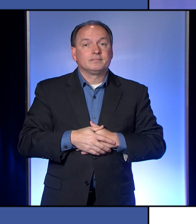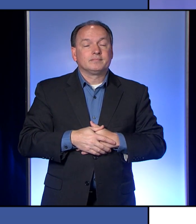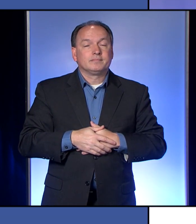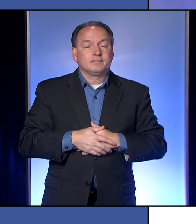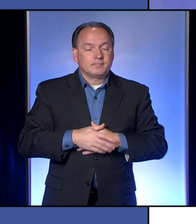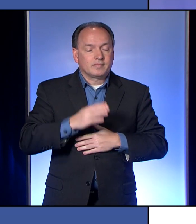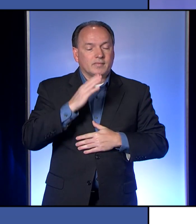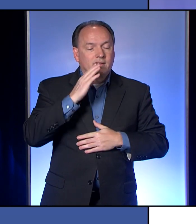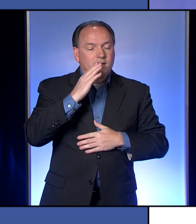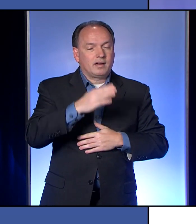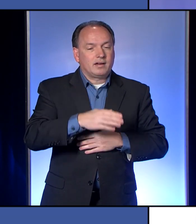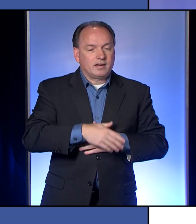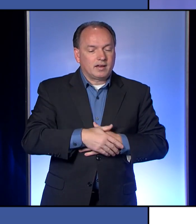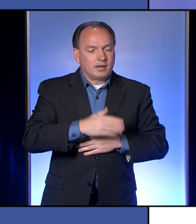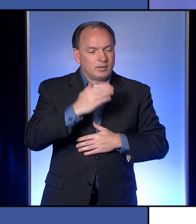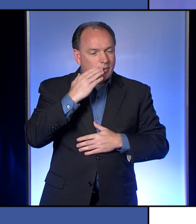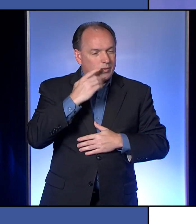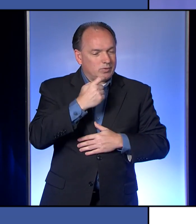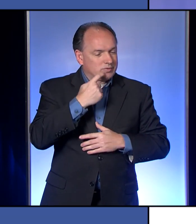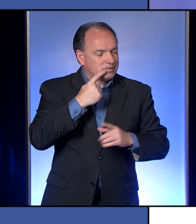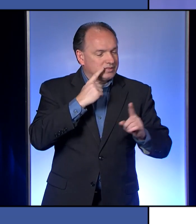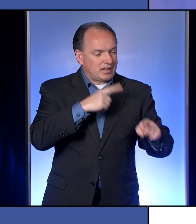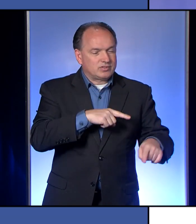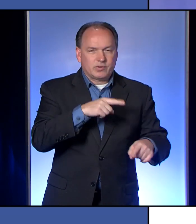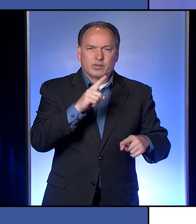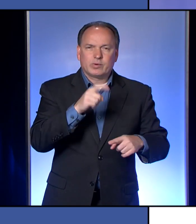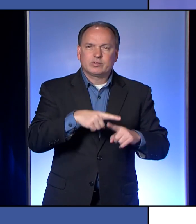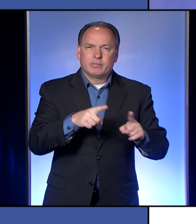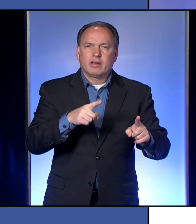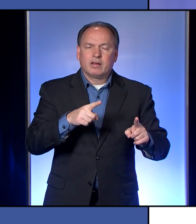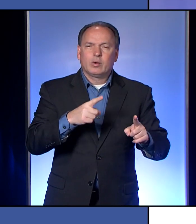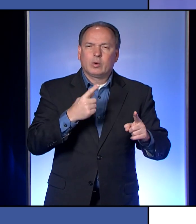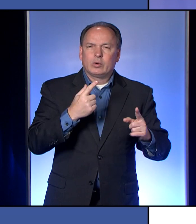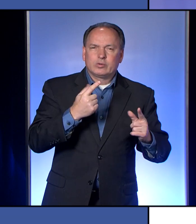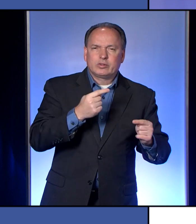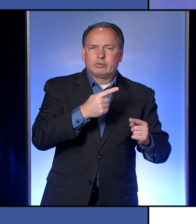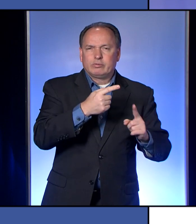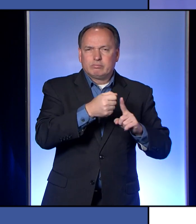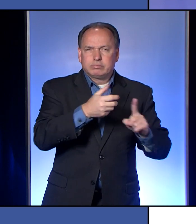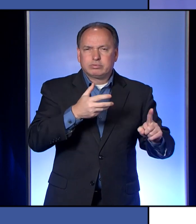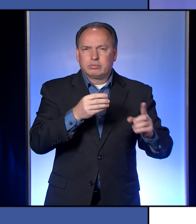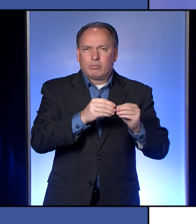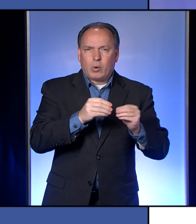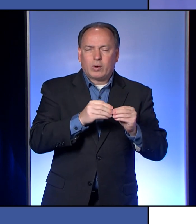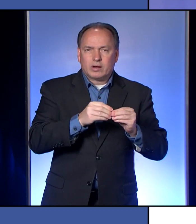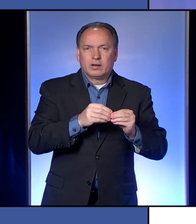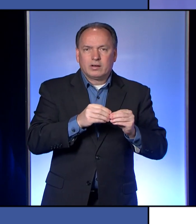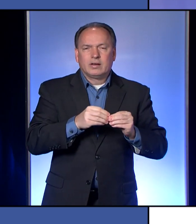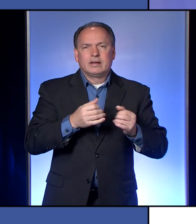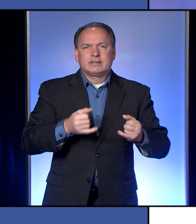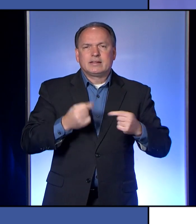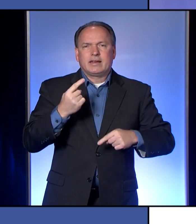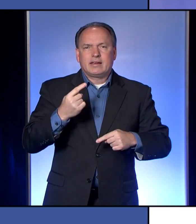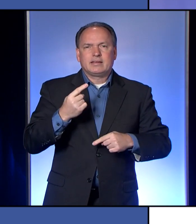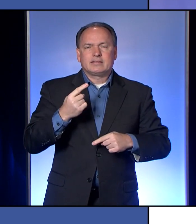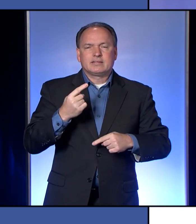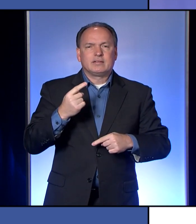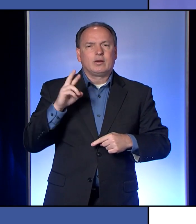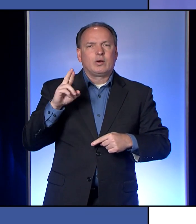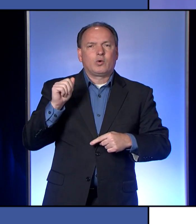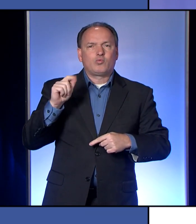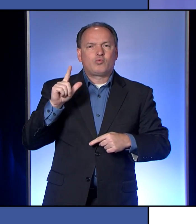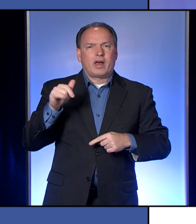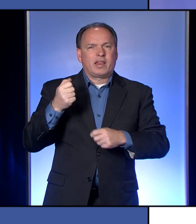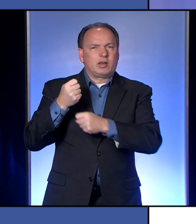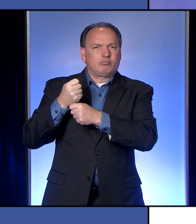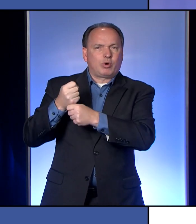Hi, County Executive. I know you kind of just answered this question, but what are your thoughts on today's rally in Harrisburg